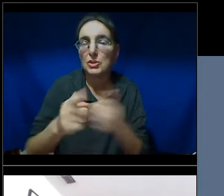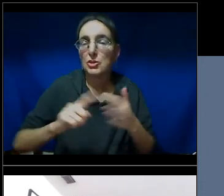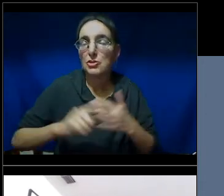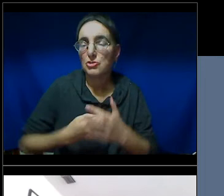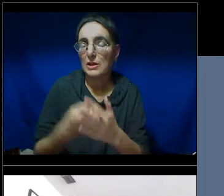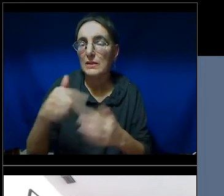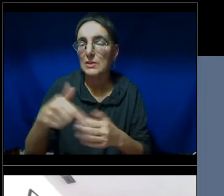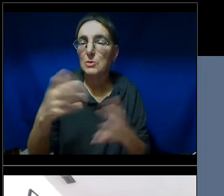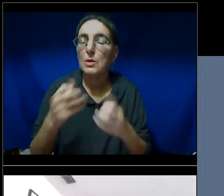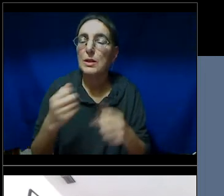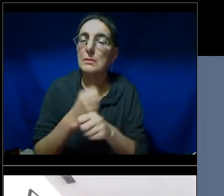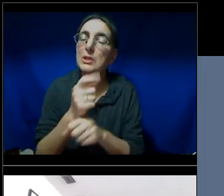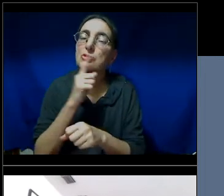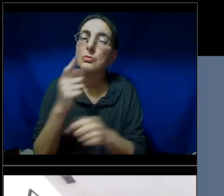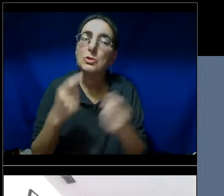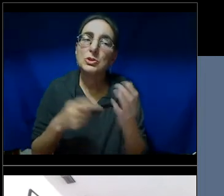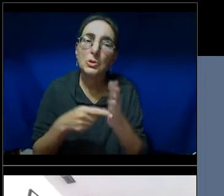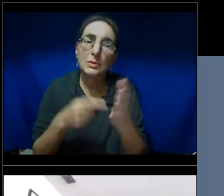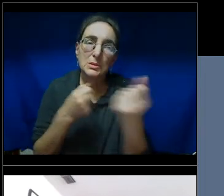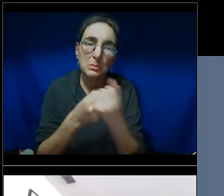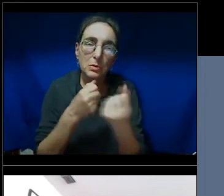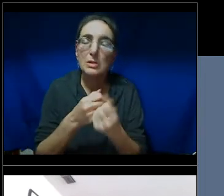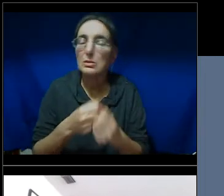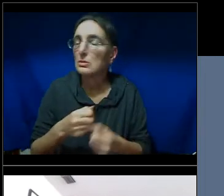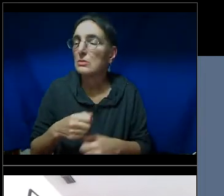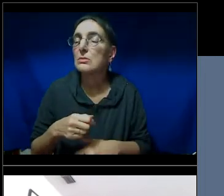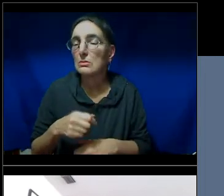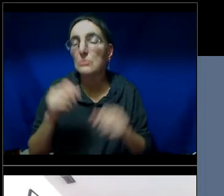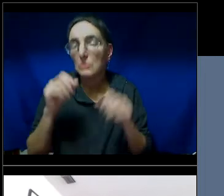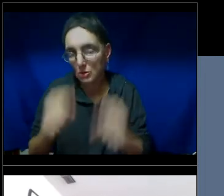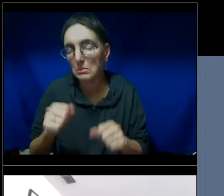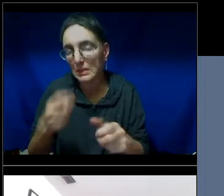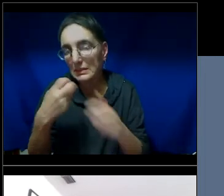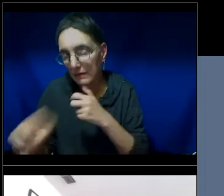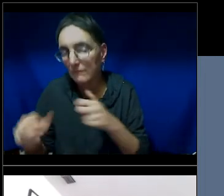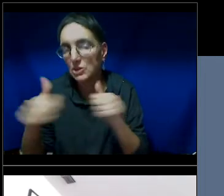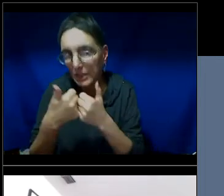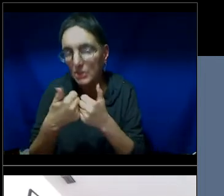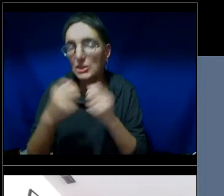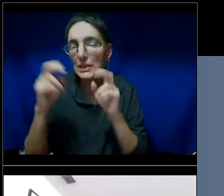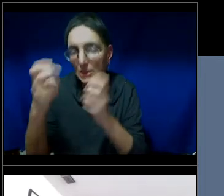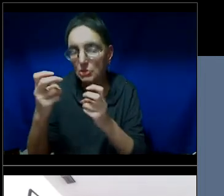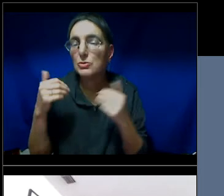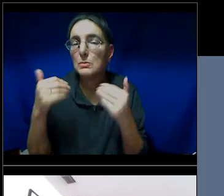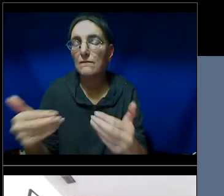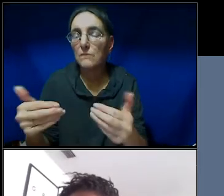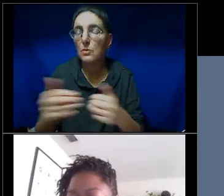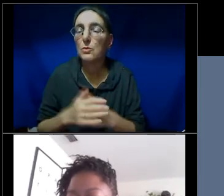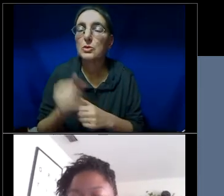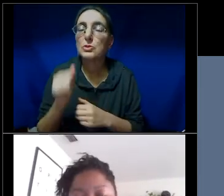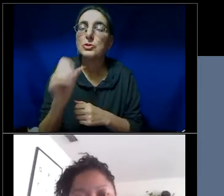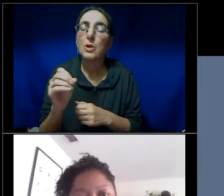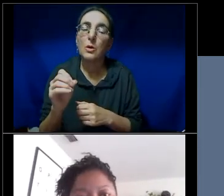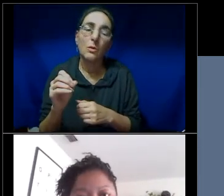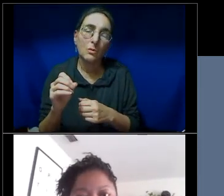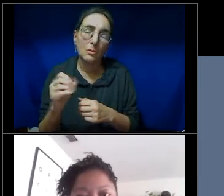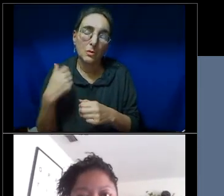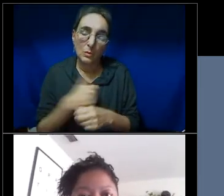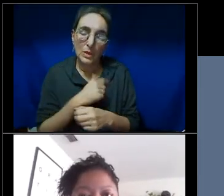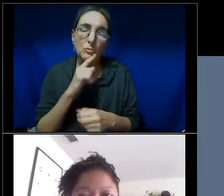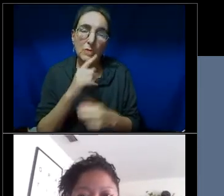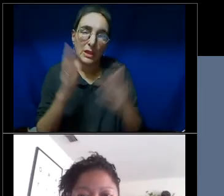that we're showing support. This can be a tough and challenging issue to move forward. And so we really hope that